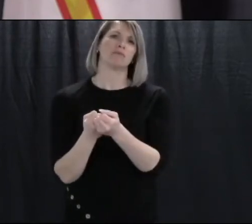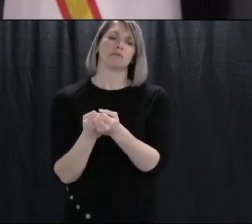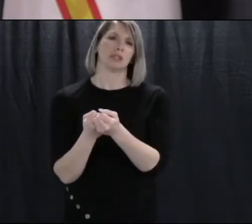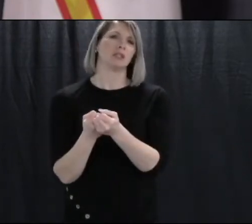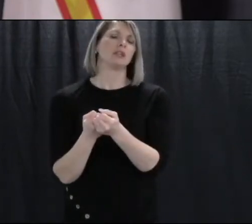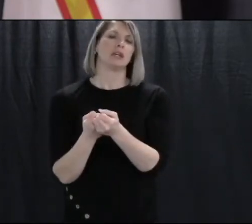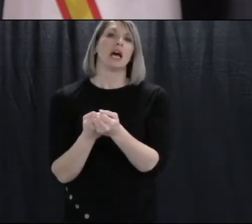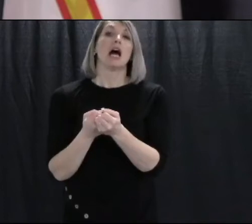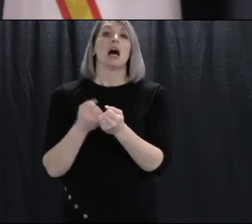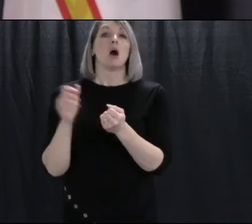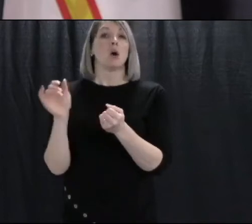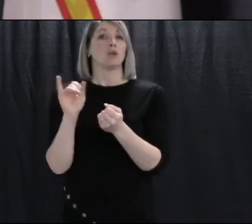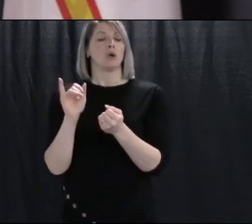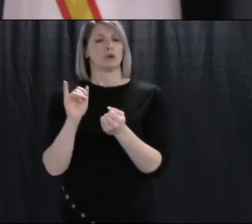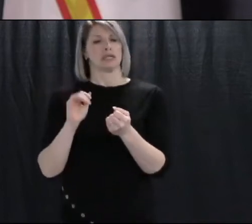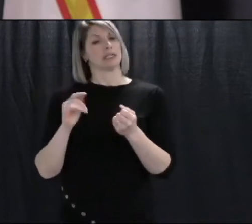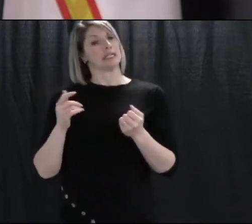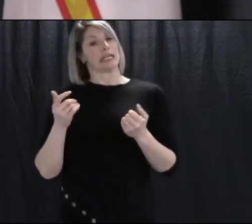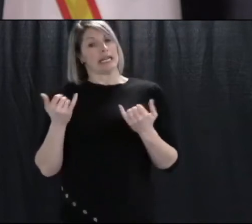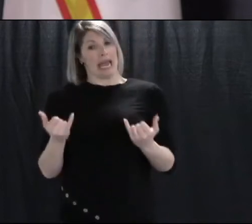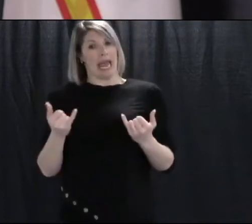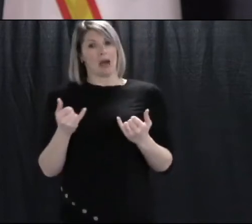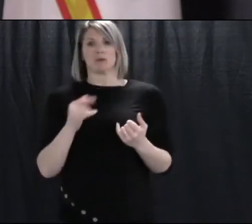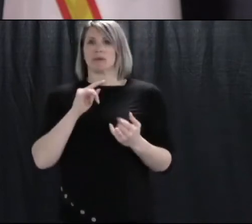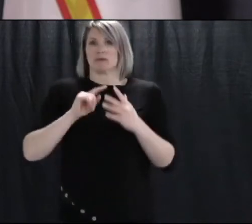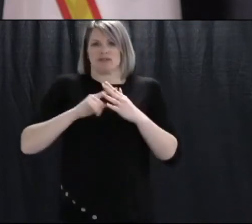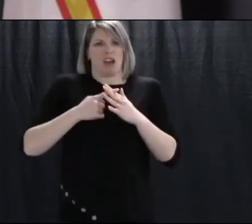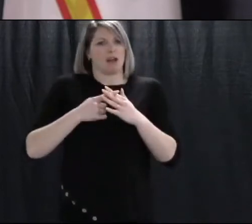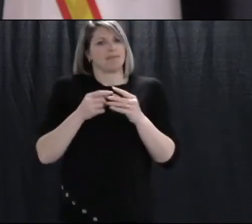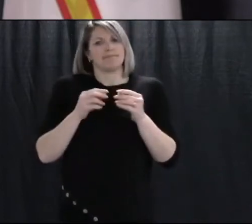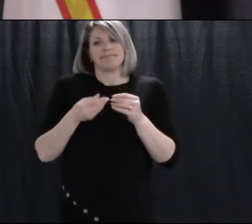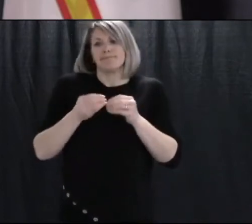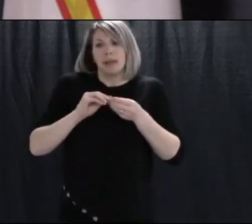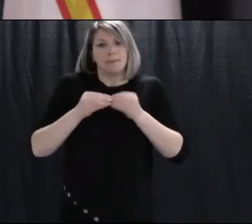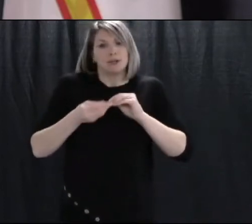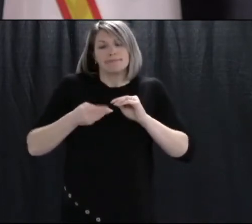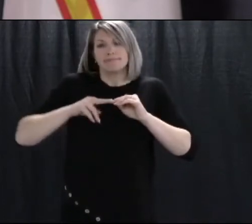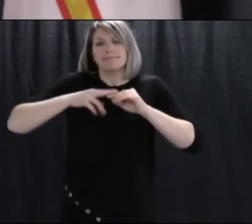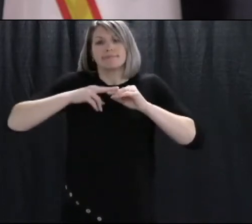come through this, but also as we go through this. So much of the call will be on those